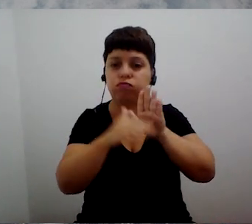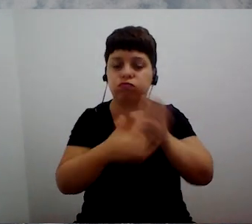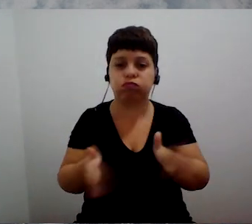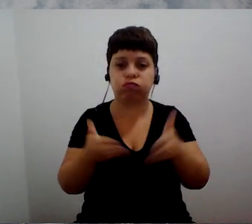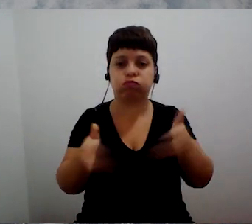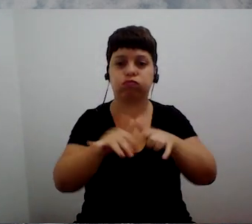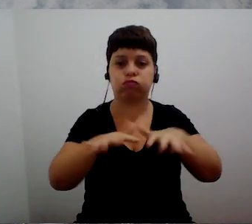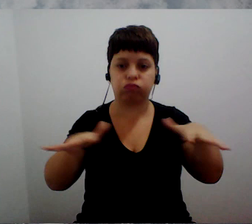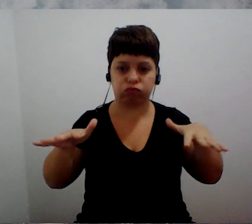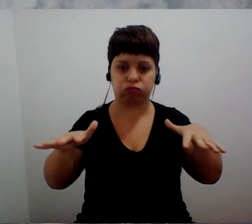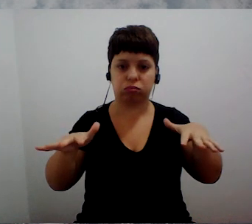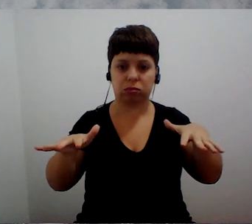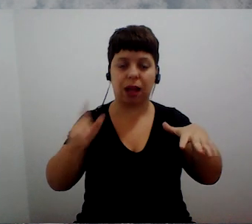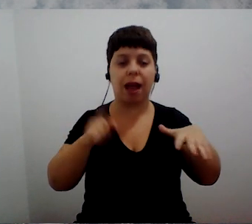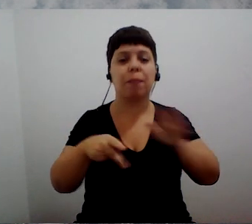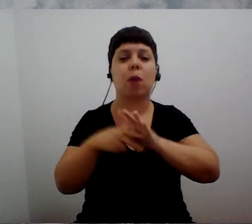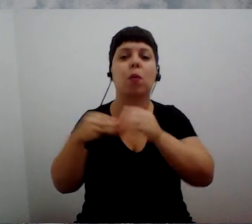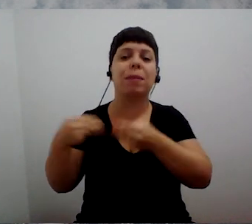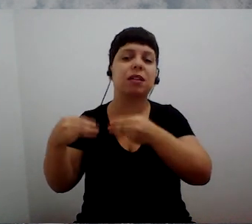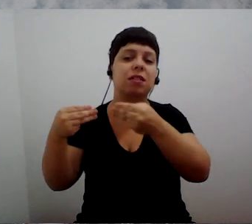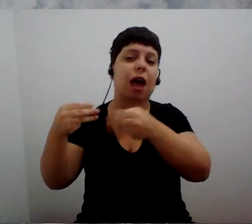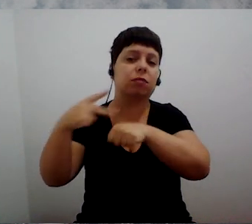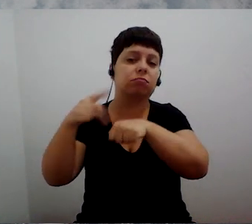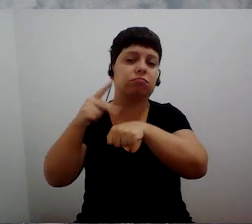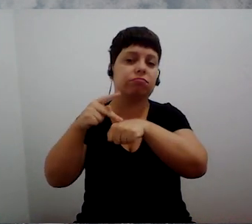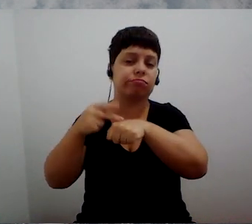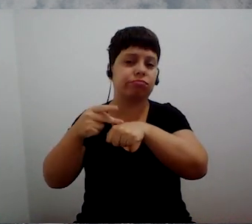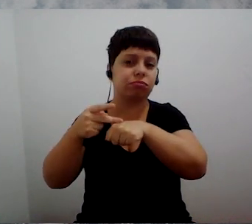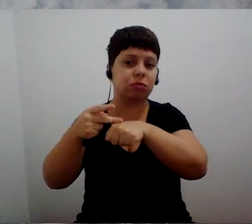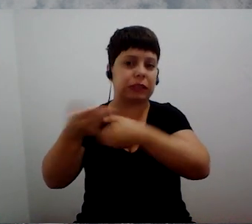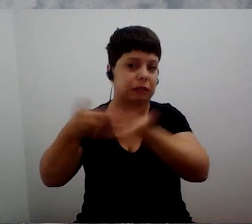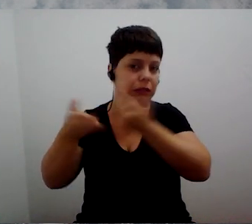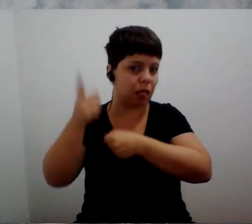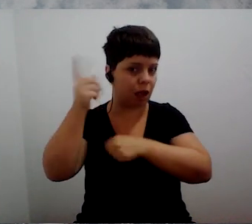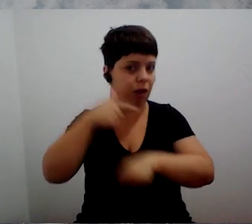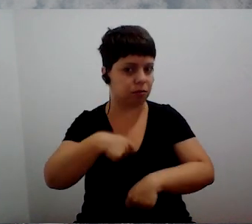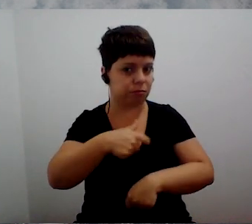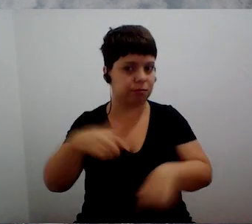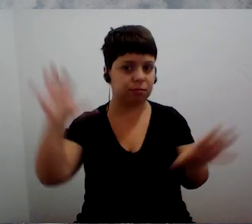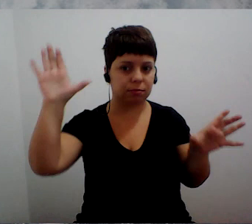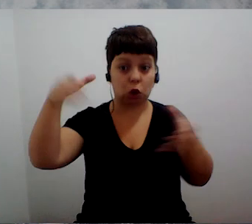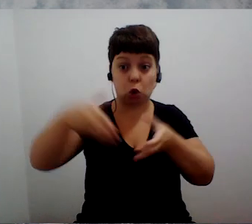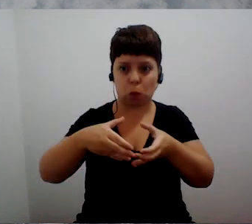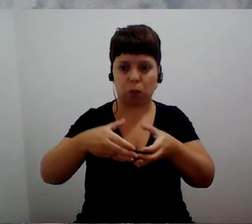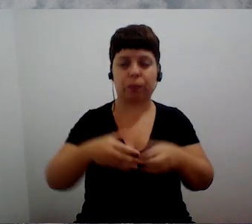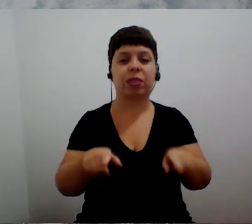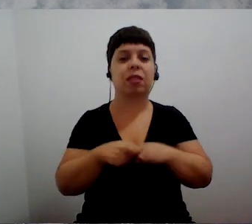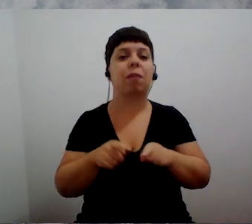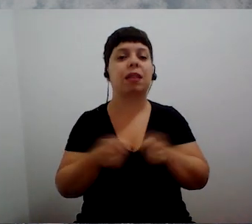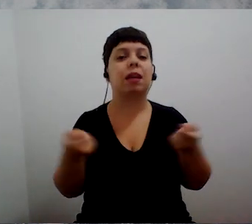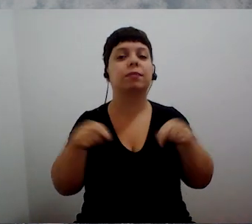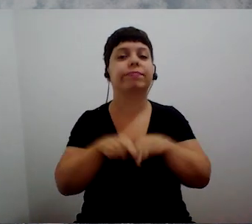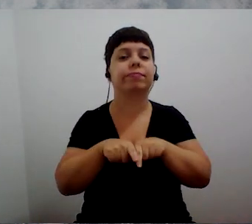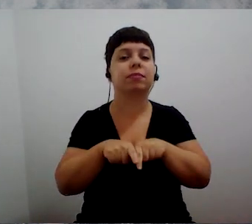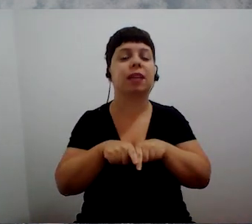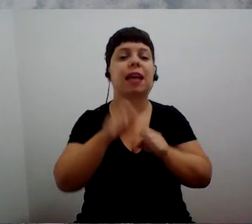is anchored in the Ministry of Trade and Industry and Fisheries in Norway. We also have cooperation going in the maritime